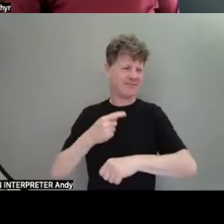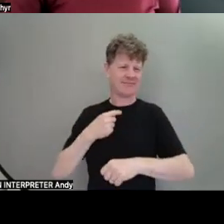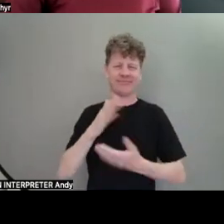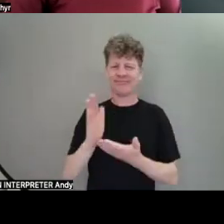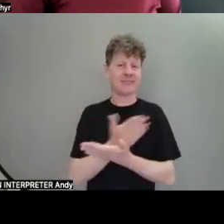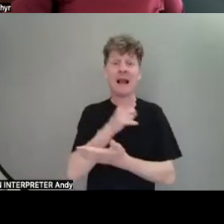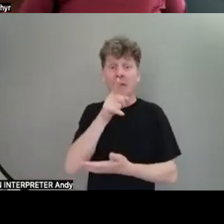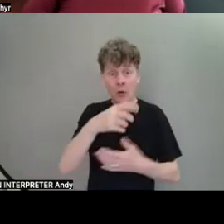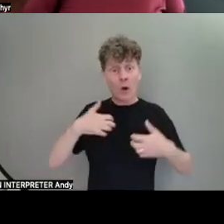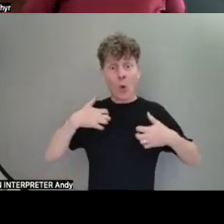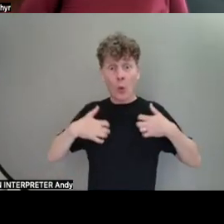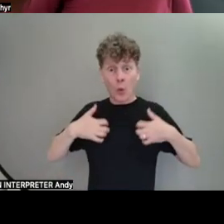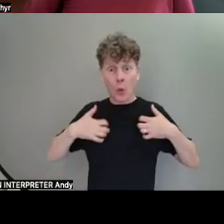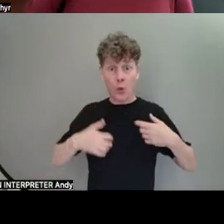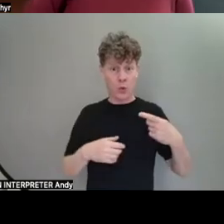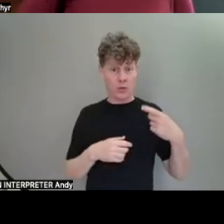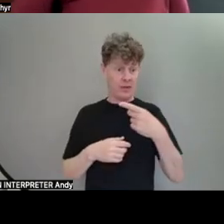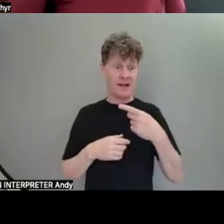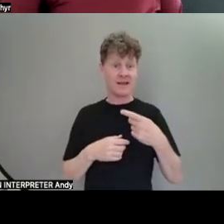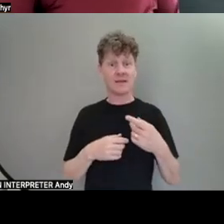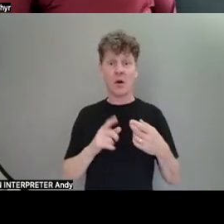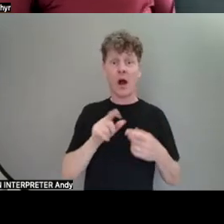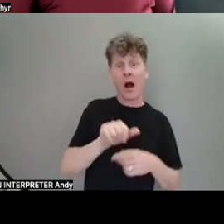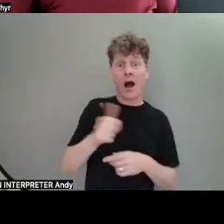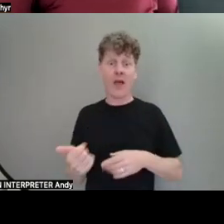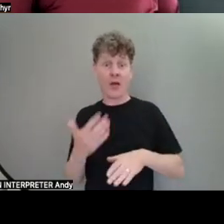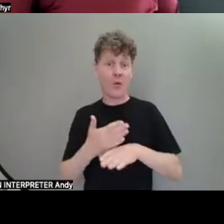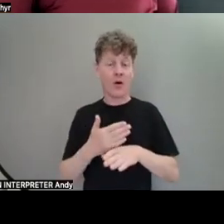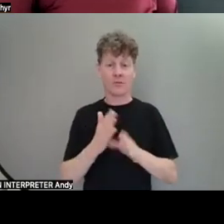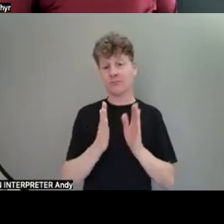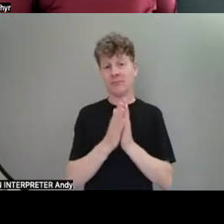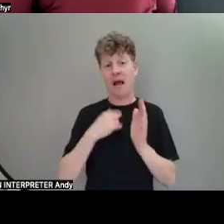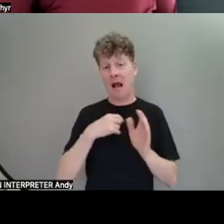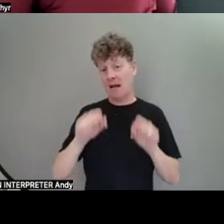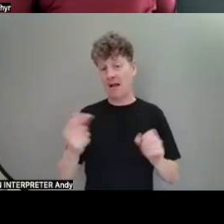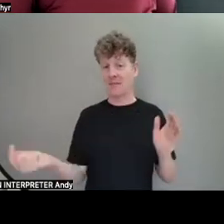anybody's interested in what else did you do, I'd be happy to come back to this.